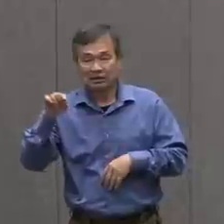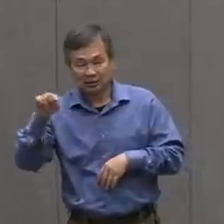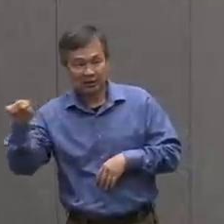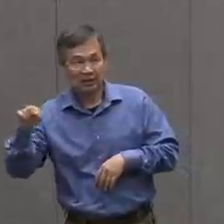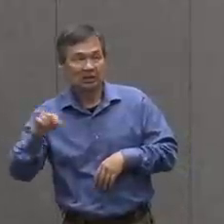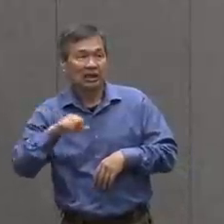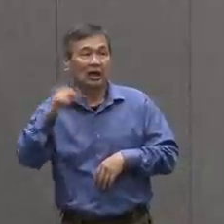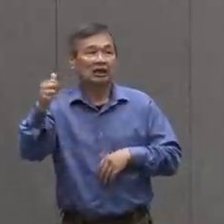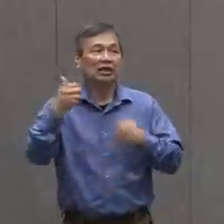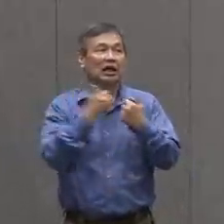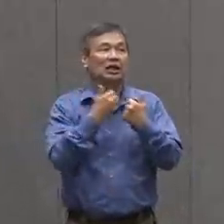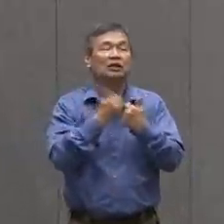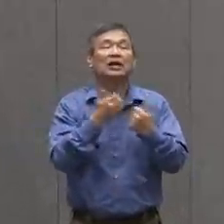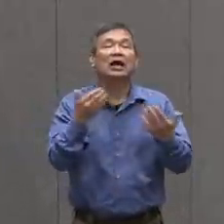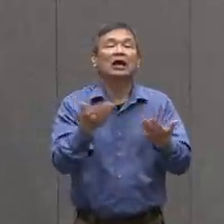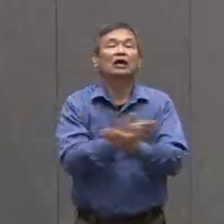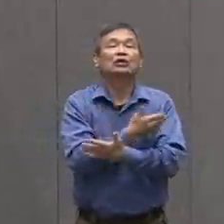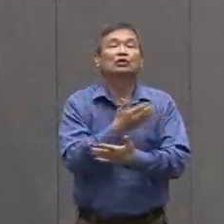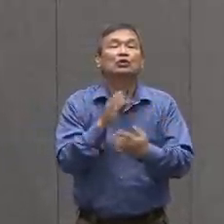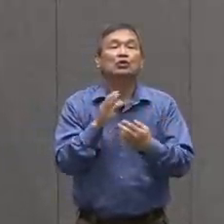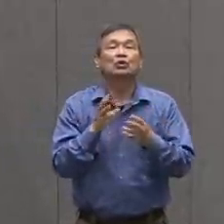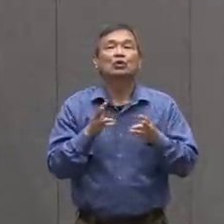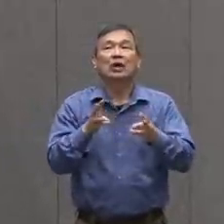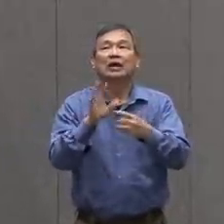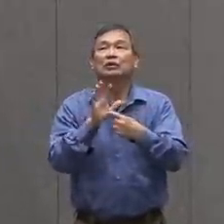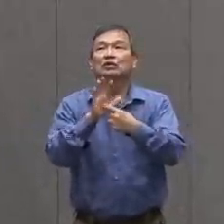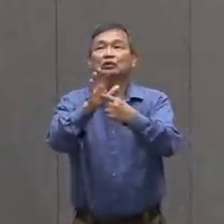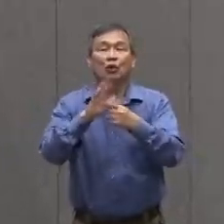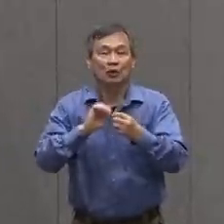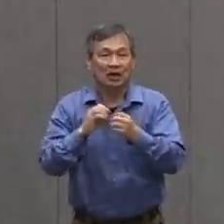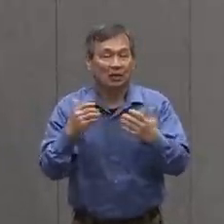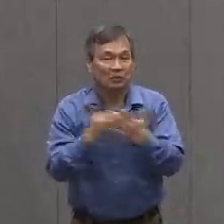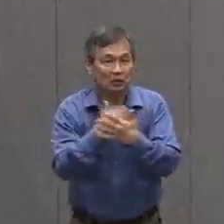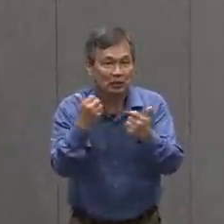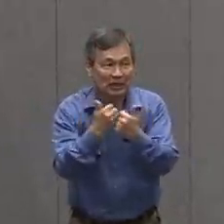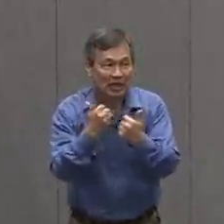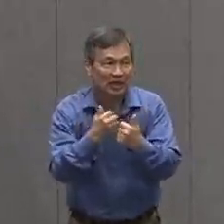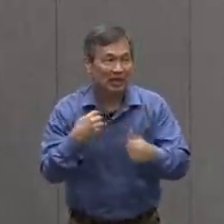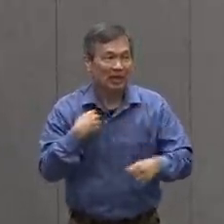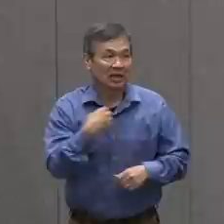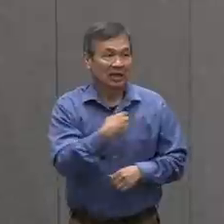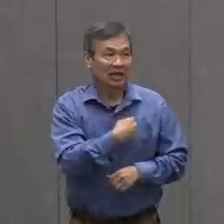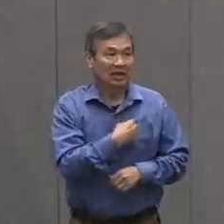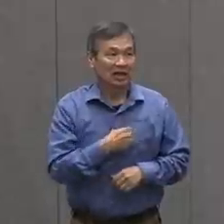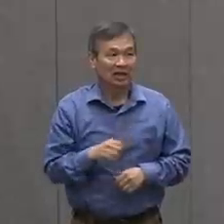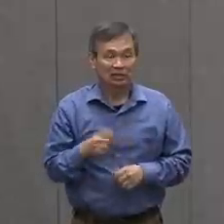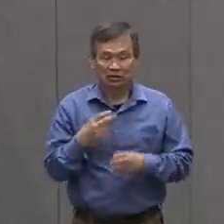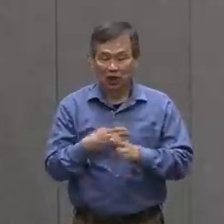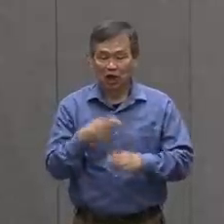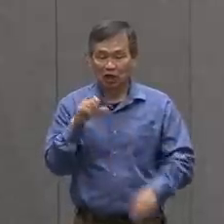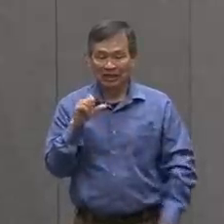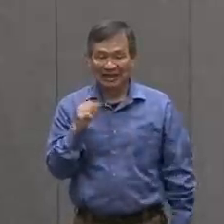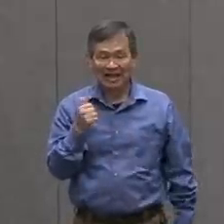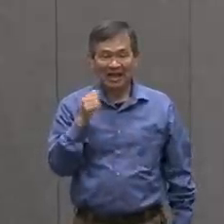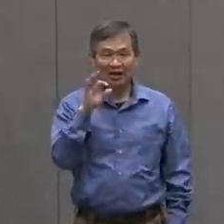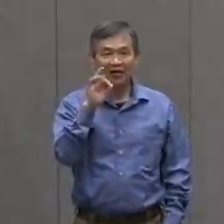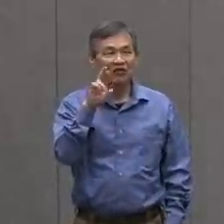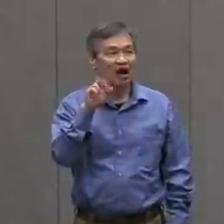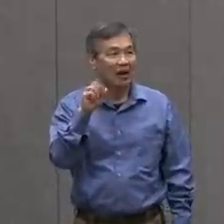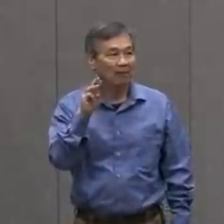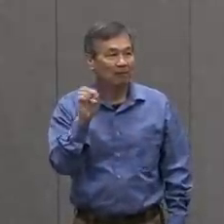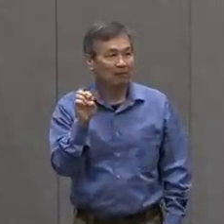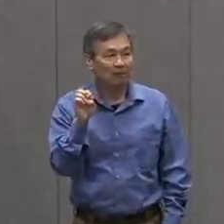math game with a brand new representation for numbers. And we're going to be using a 10 frame to show